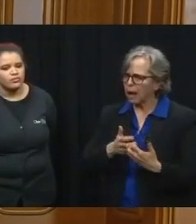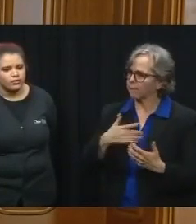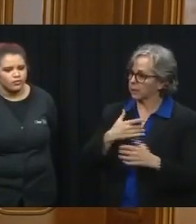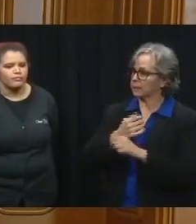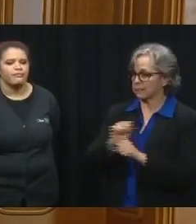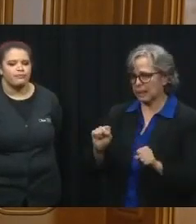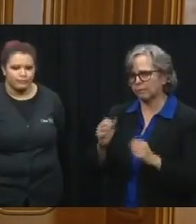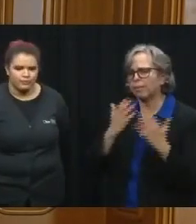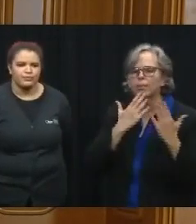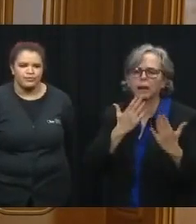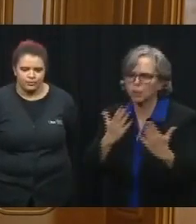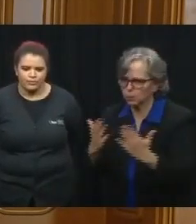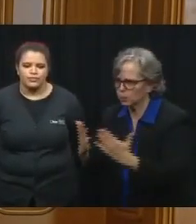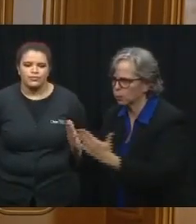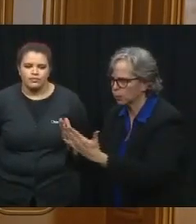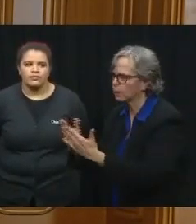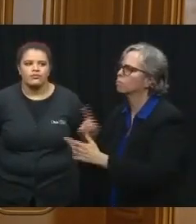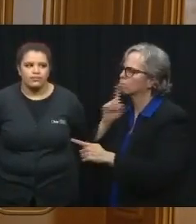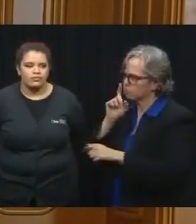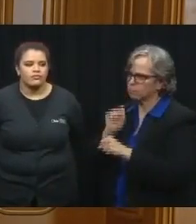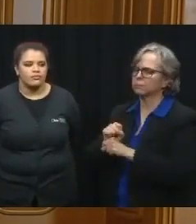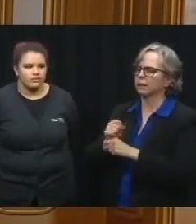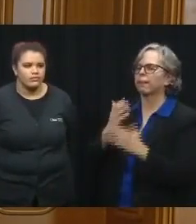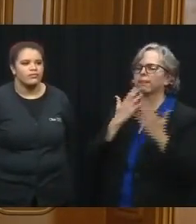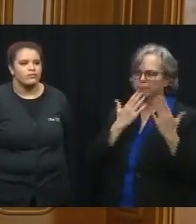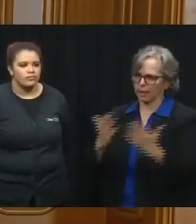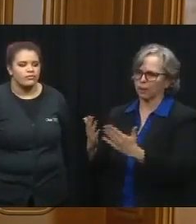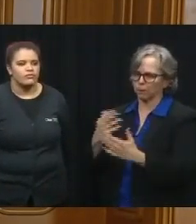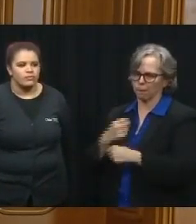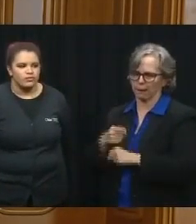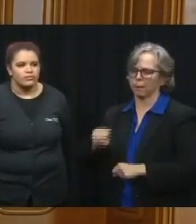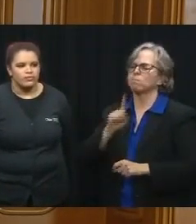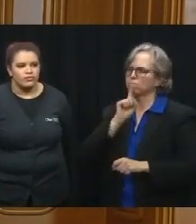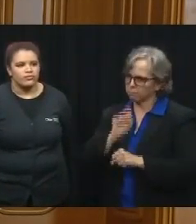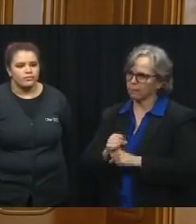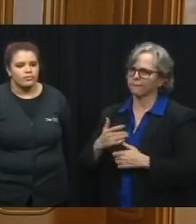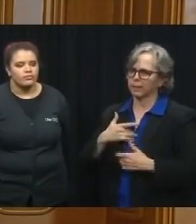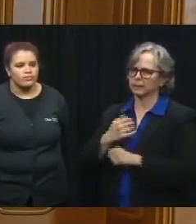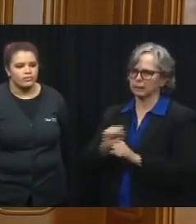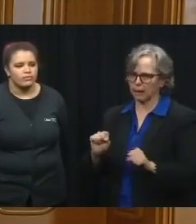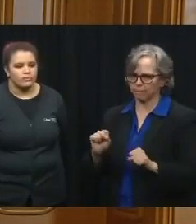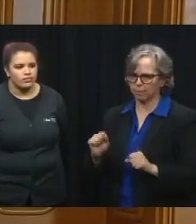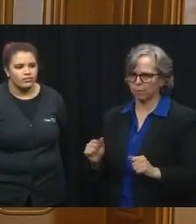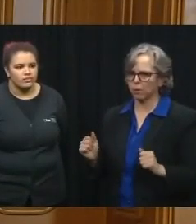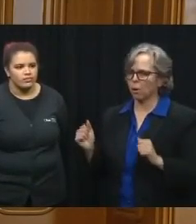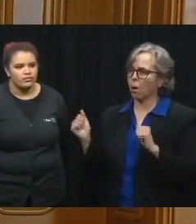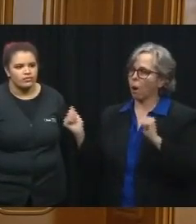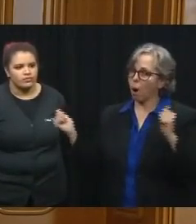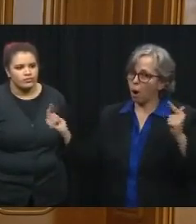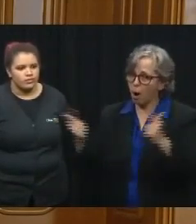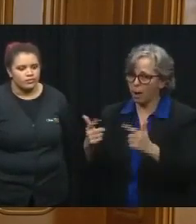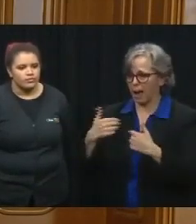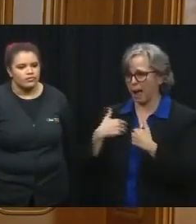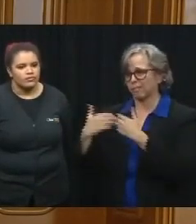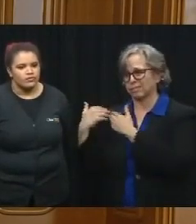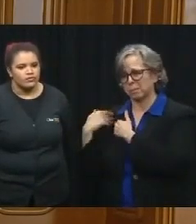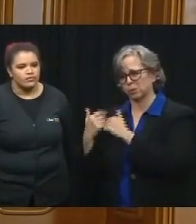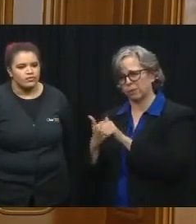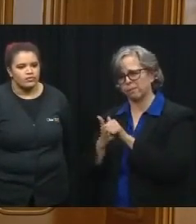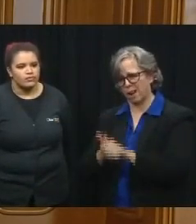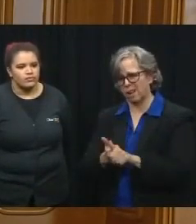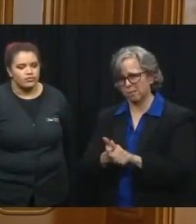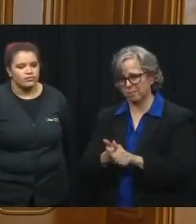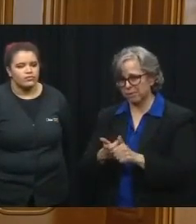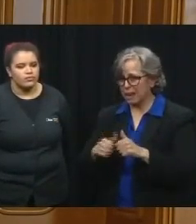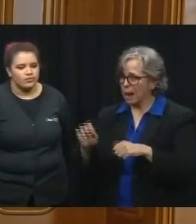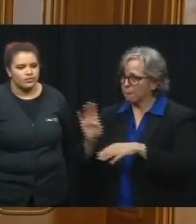be safe. So I want to thank them for doing that. But everybody has an obligation to follow that. Any business that is continuing on under